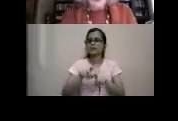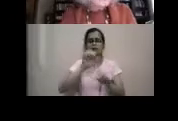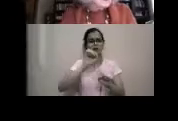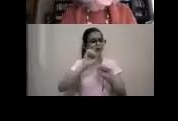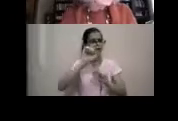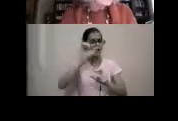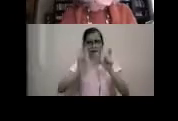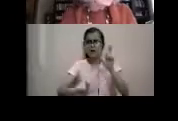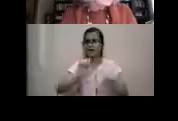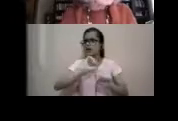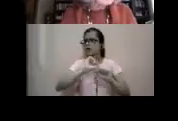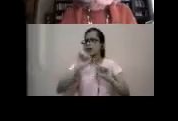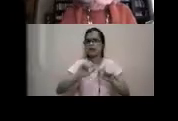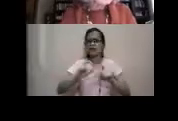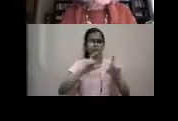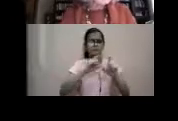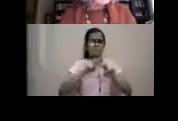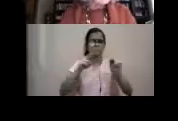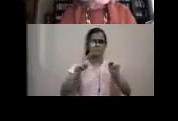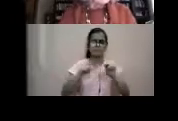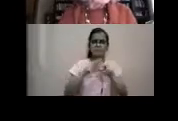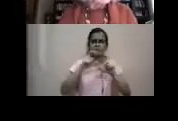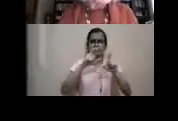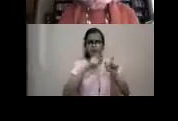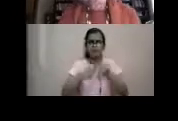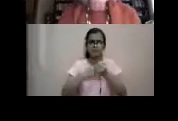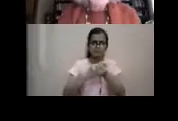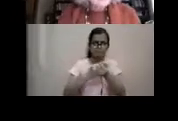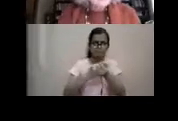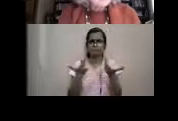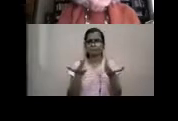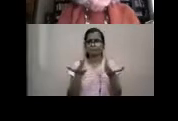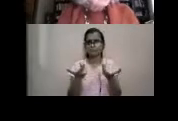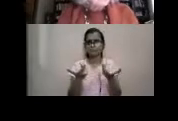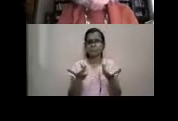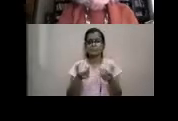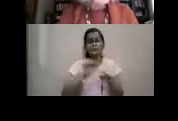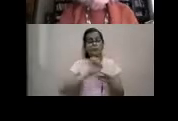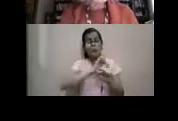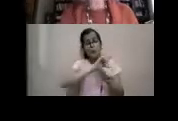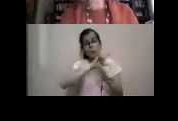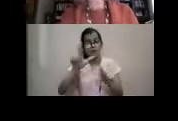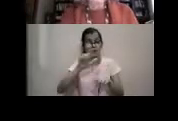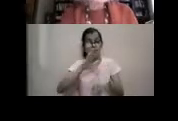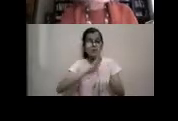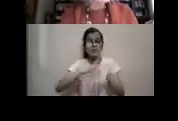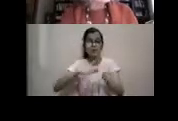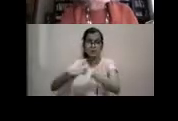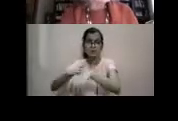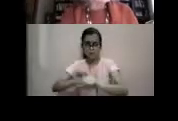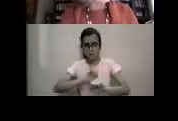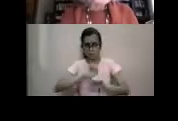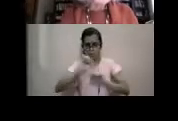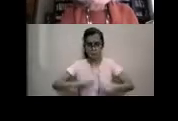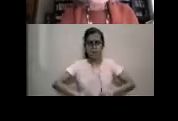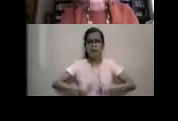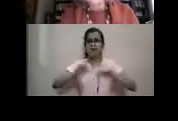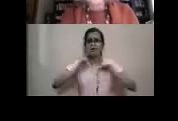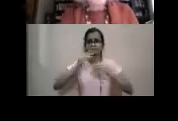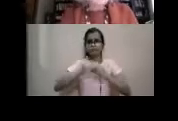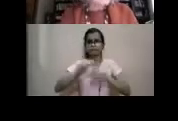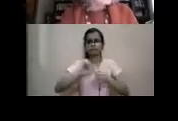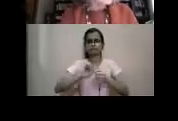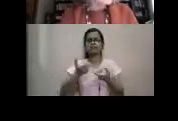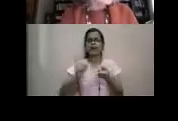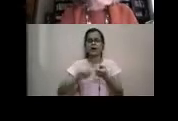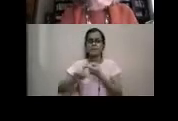or family caregiver. Since we all experience periods in our lives when we are dependent on the care